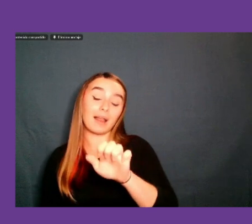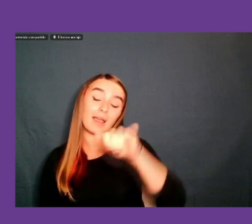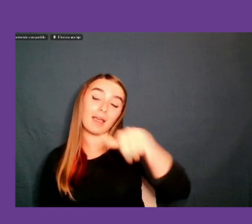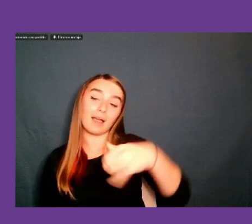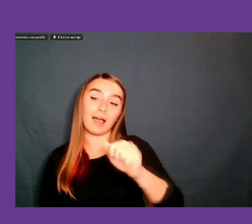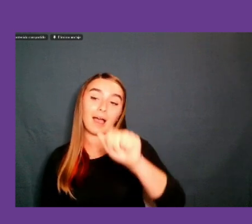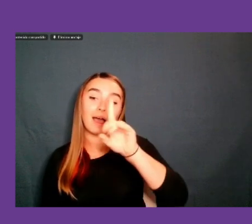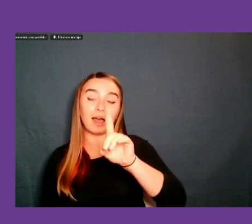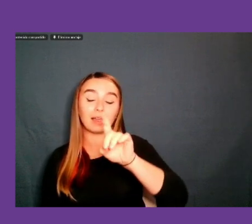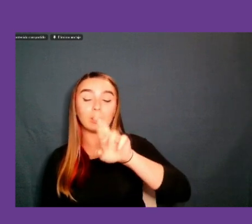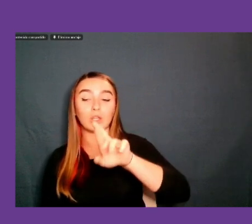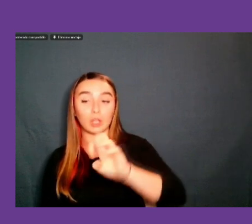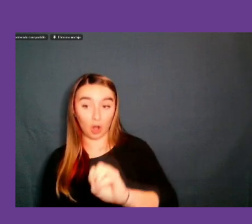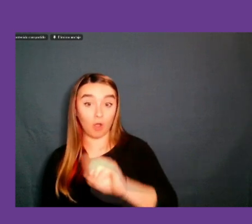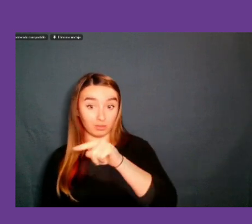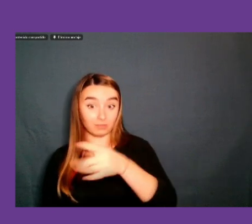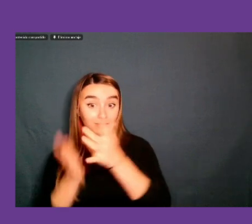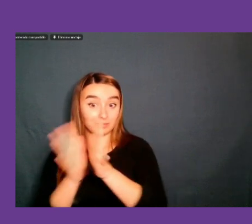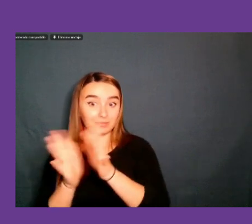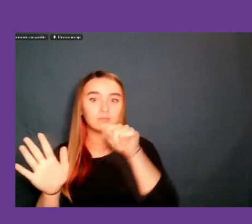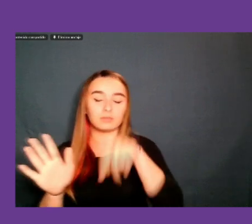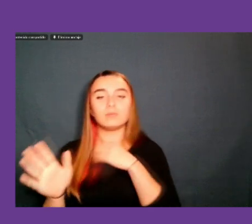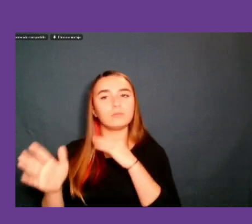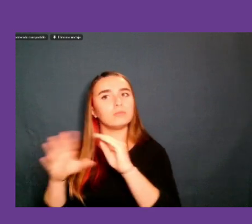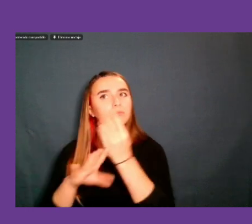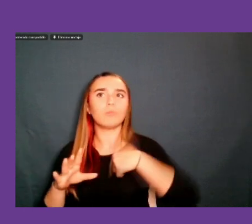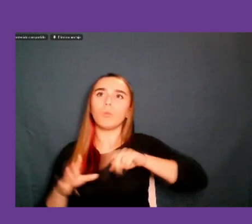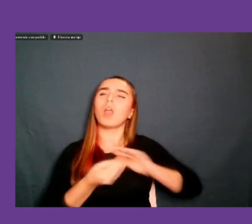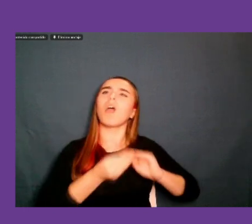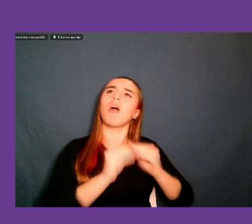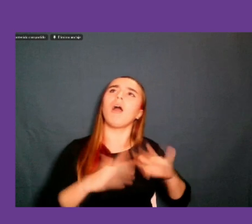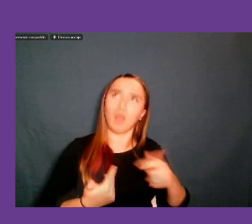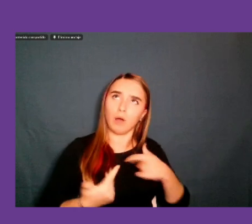can show how we use products and services, the real life experience.